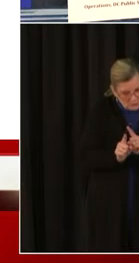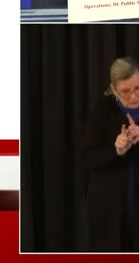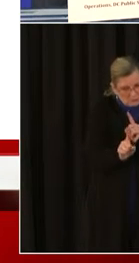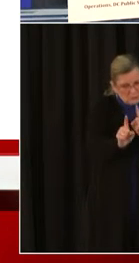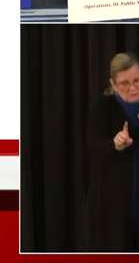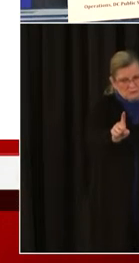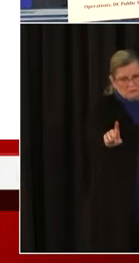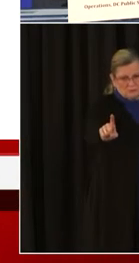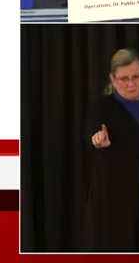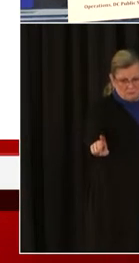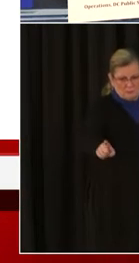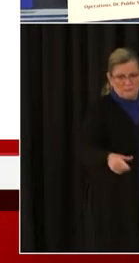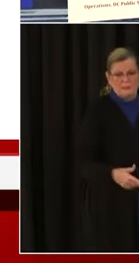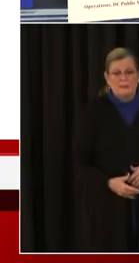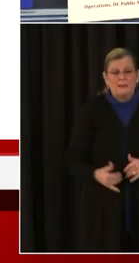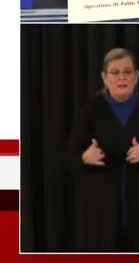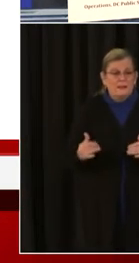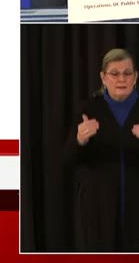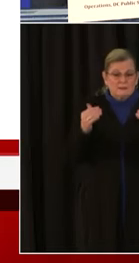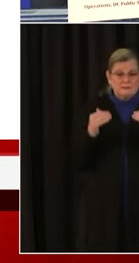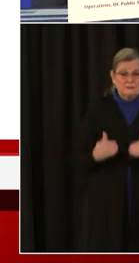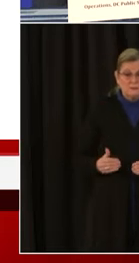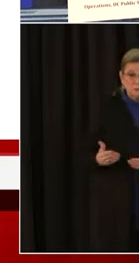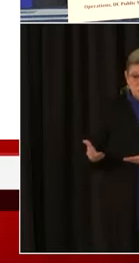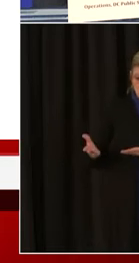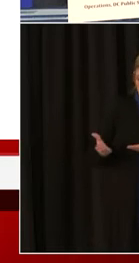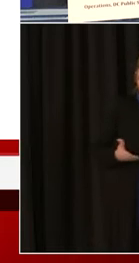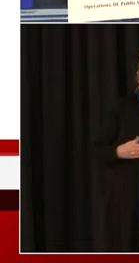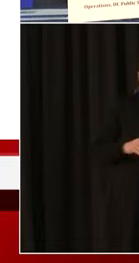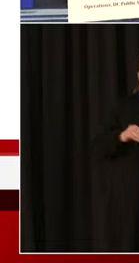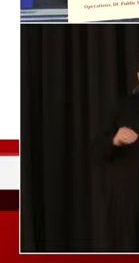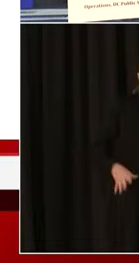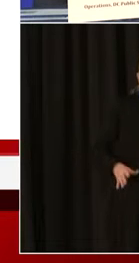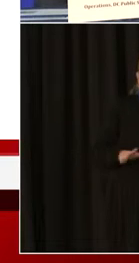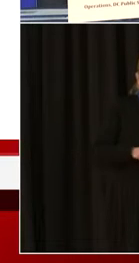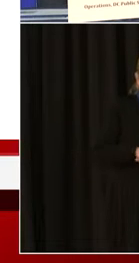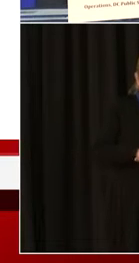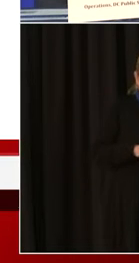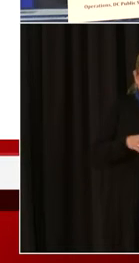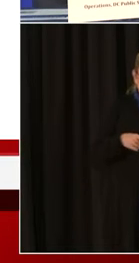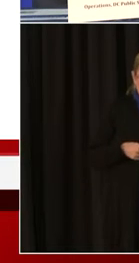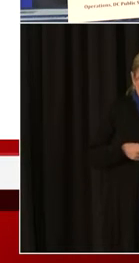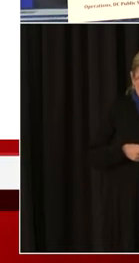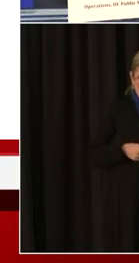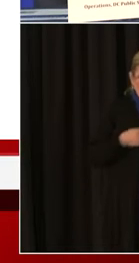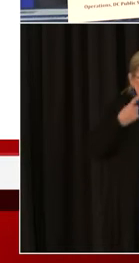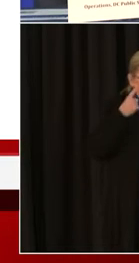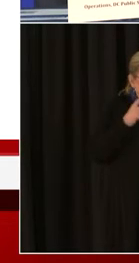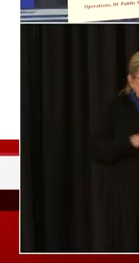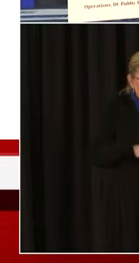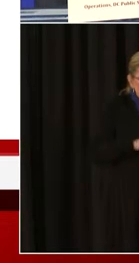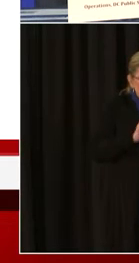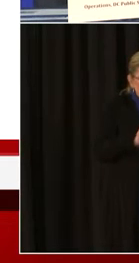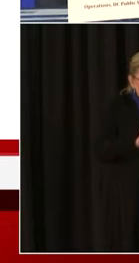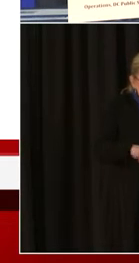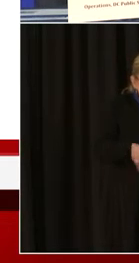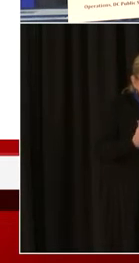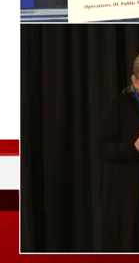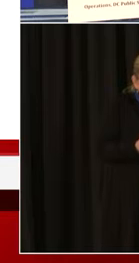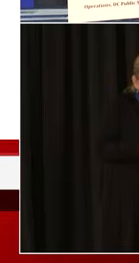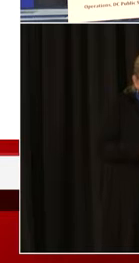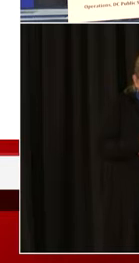requirements. Next, as you bring your student to school, your child to school, you'll notice that getting into school is a little bit